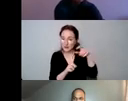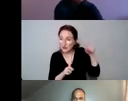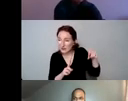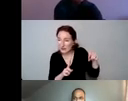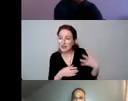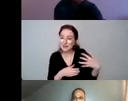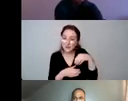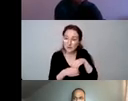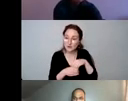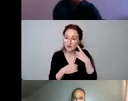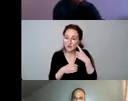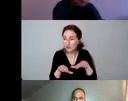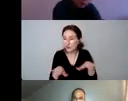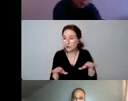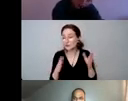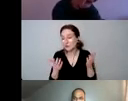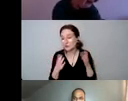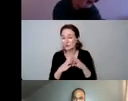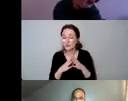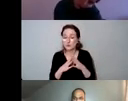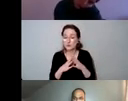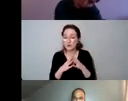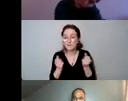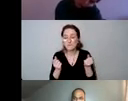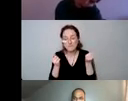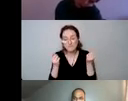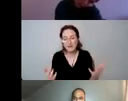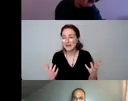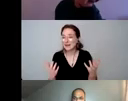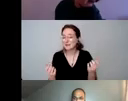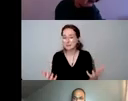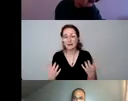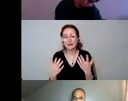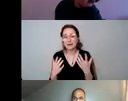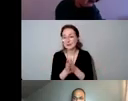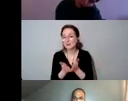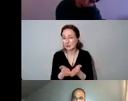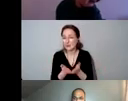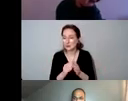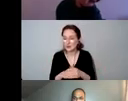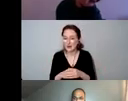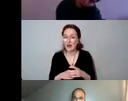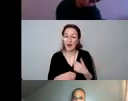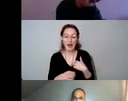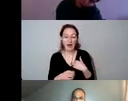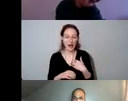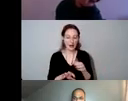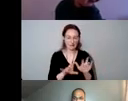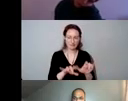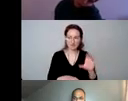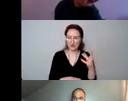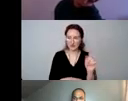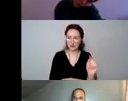inclusion. And there are, many such books. I only selected here books written